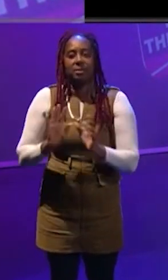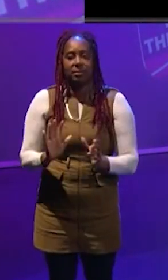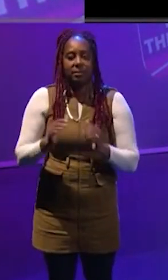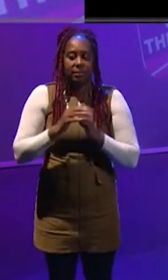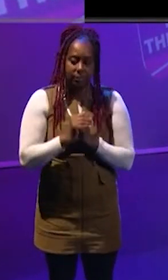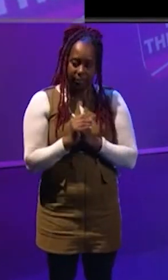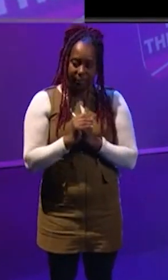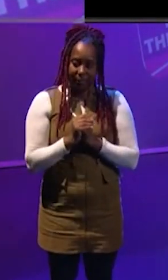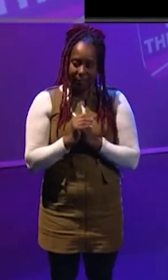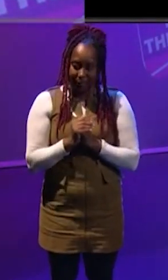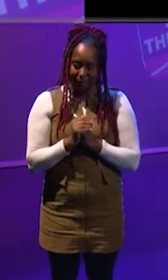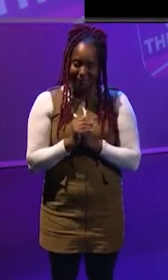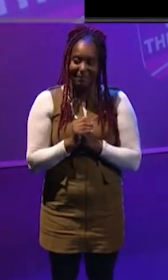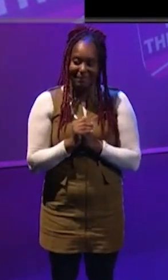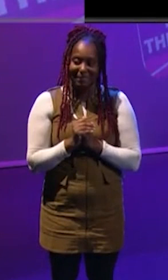Hi.